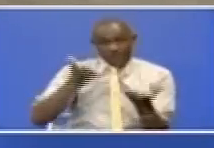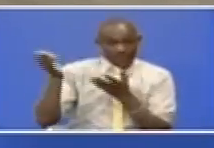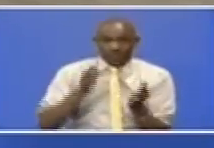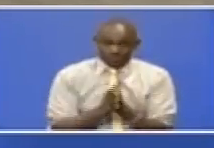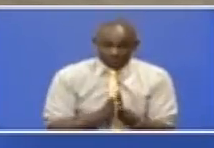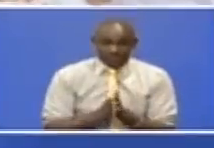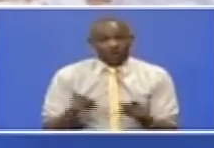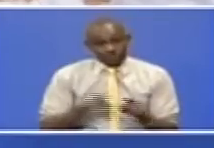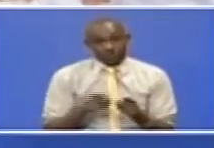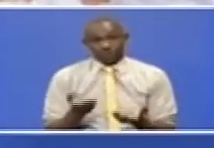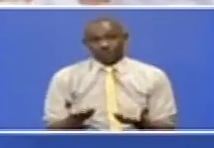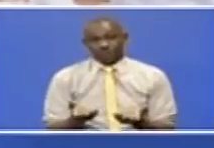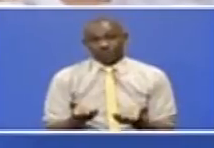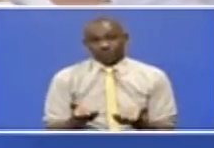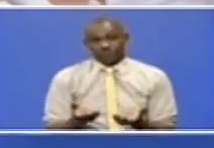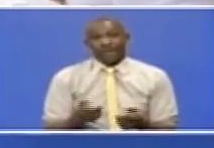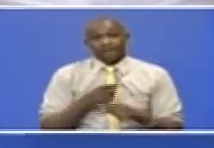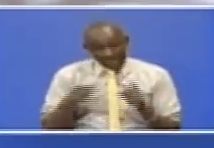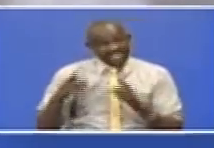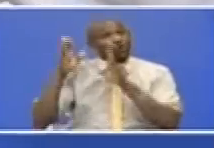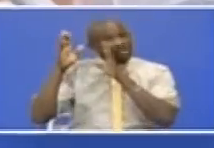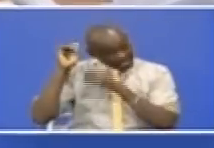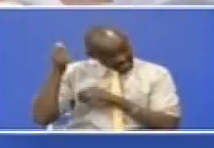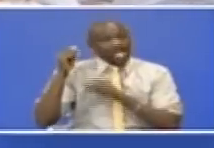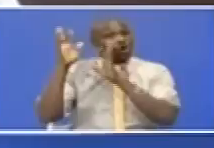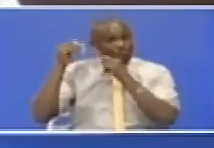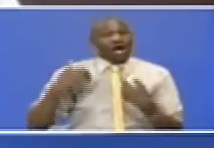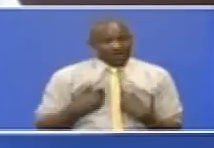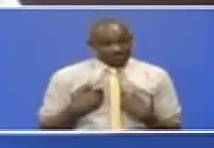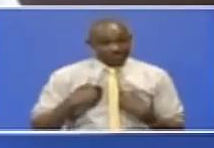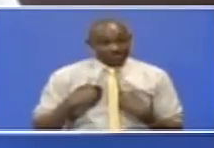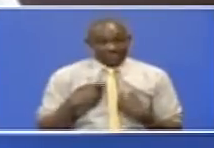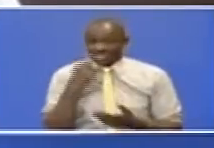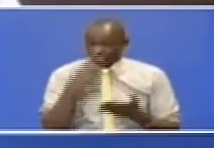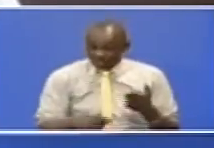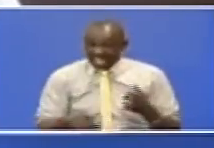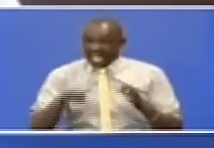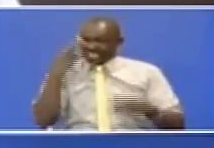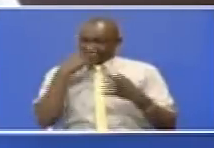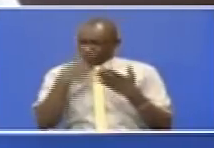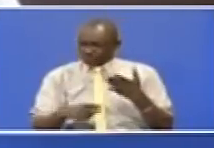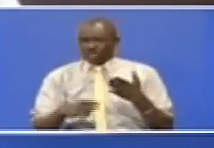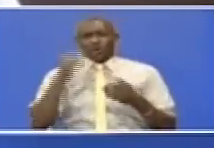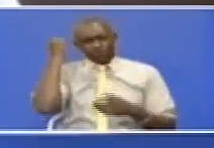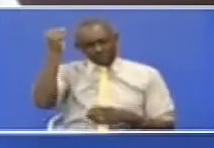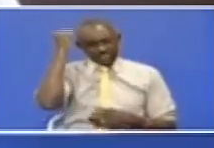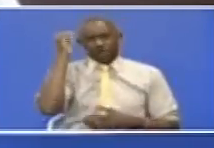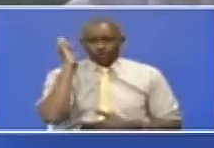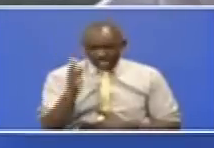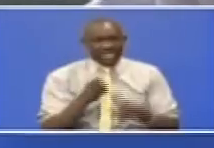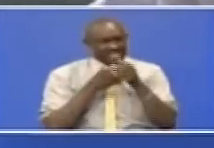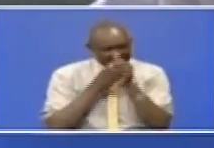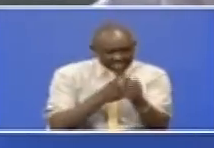our breed. But there is hope for Kenya's sector. Analysts say it's all about political will,